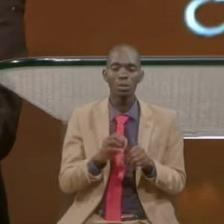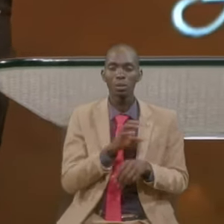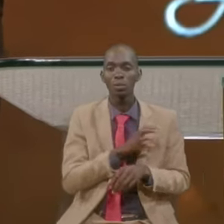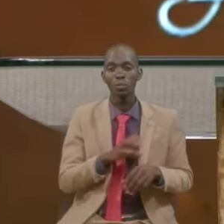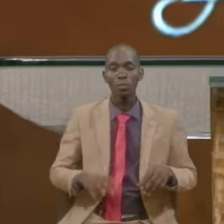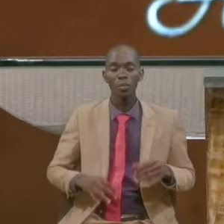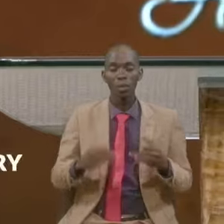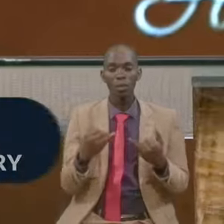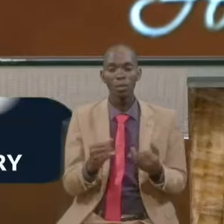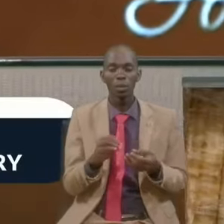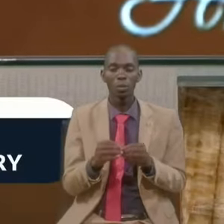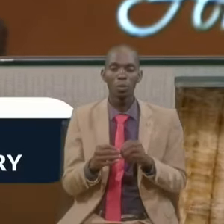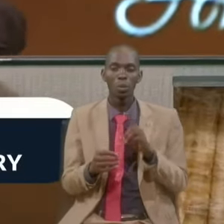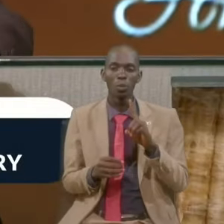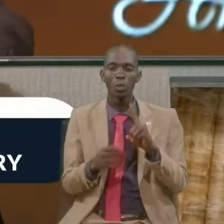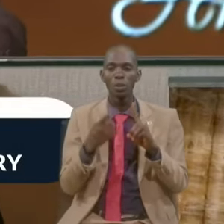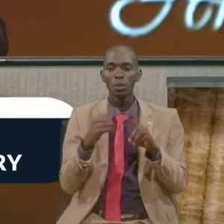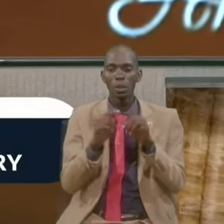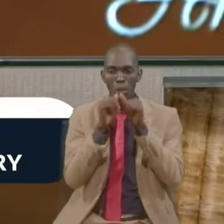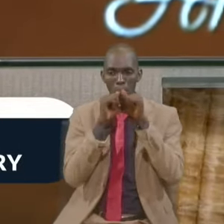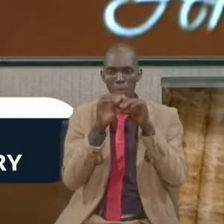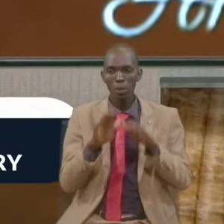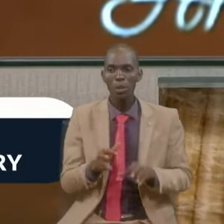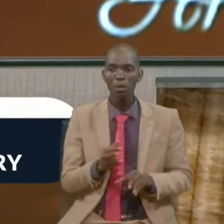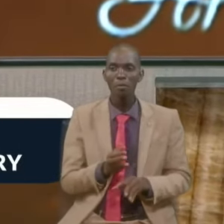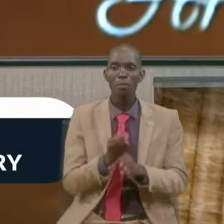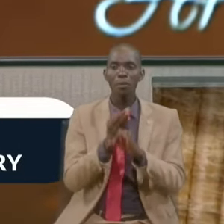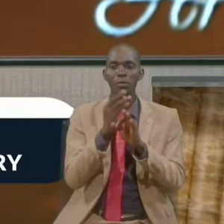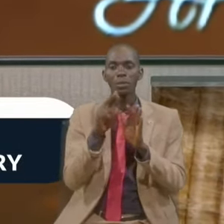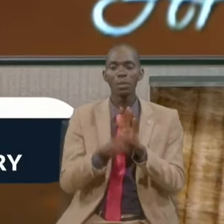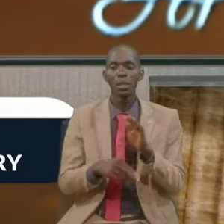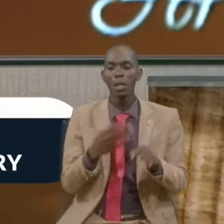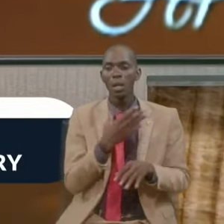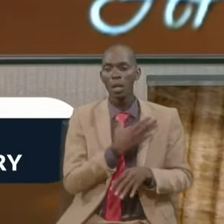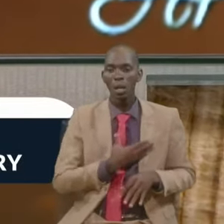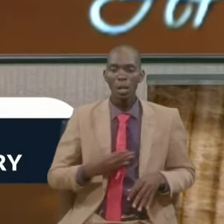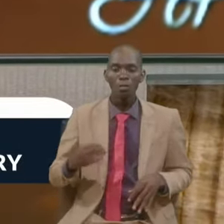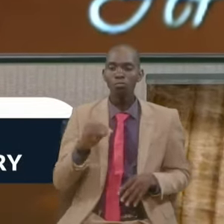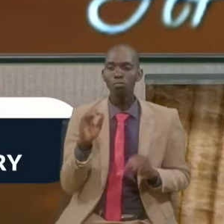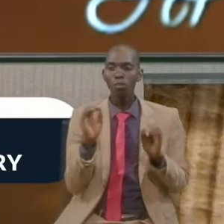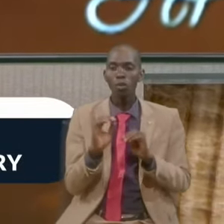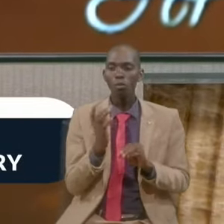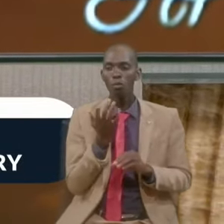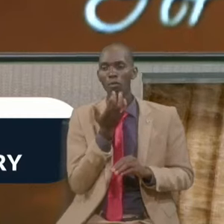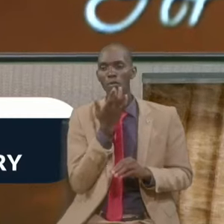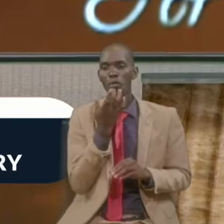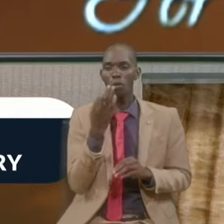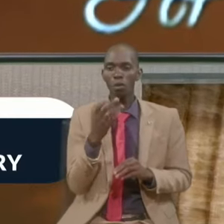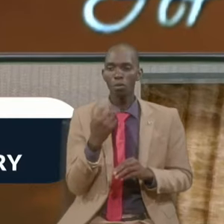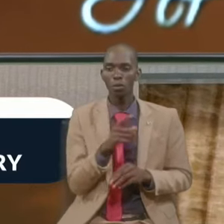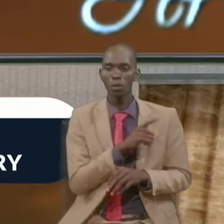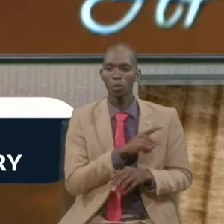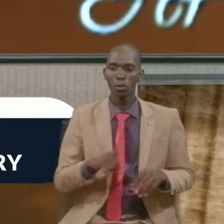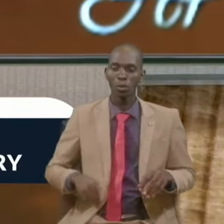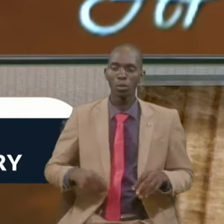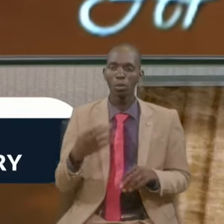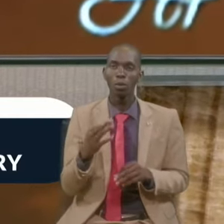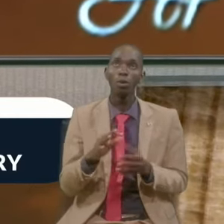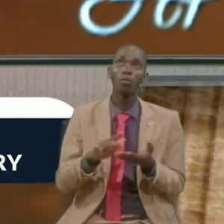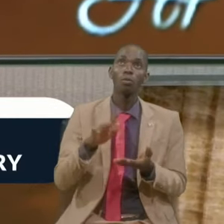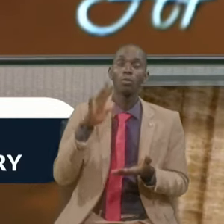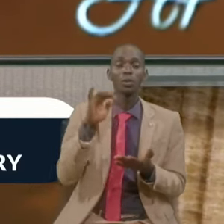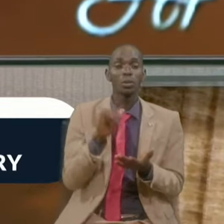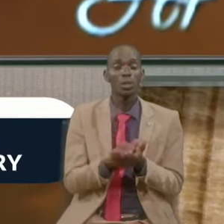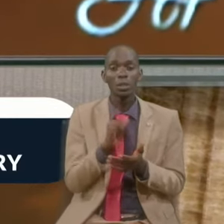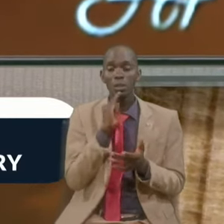blessed faithfulness and impartiality of the Lord of glory. That's of Jesus Christ